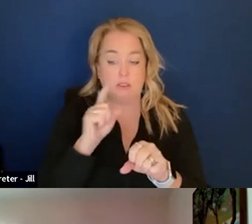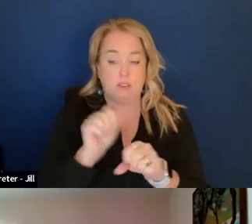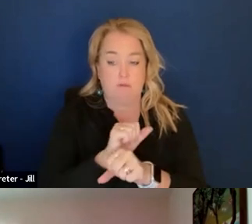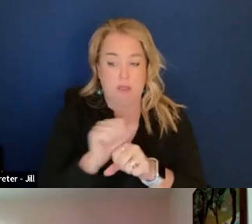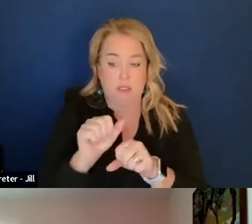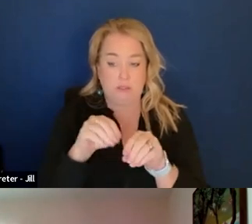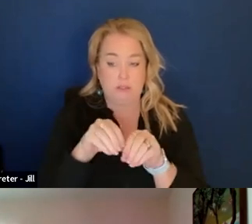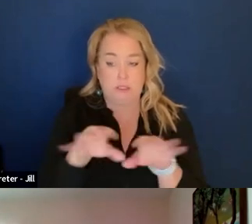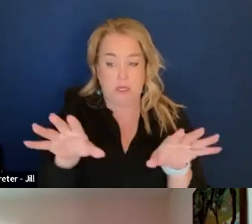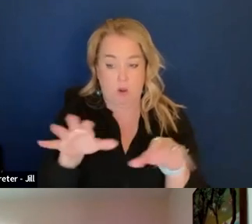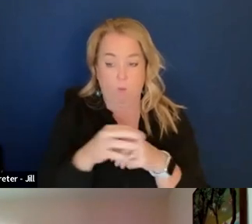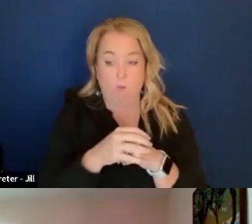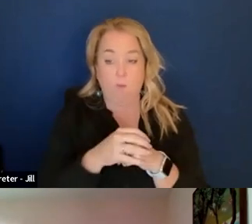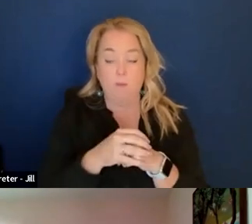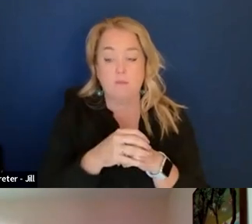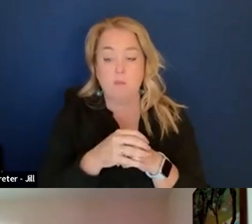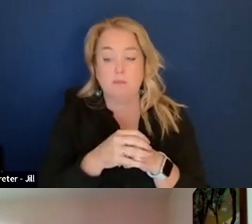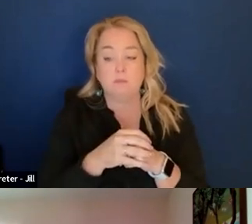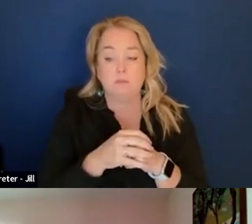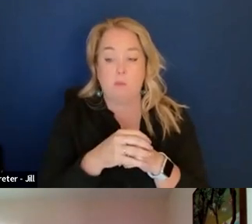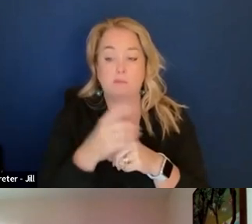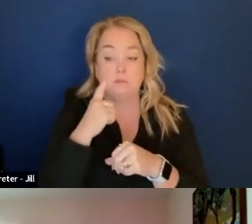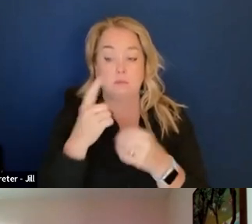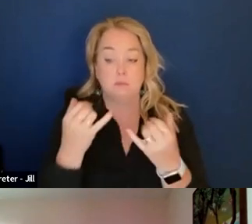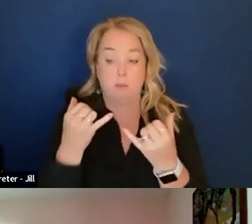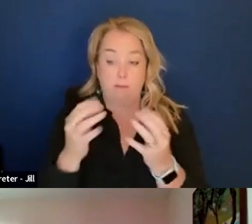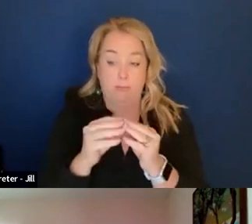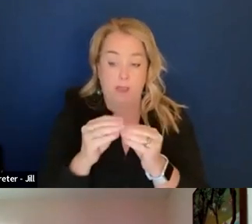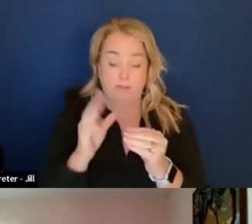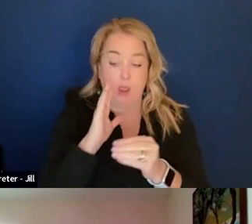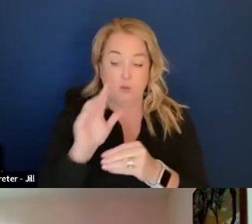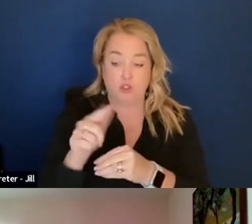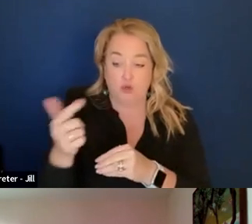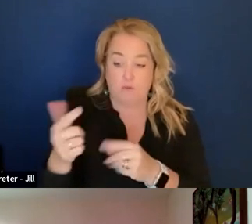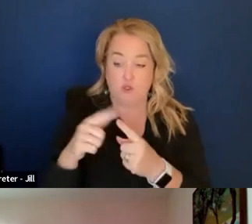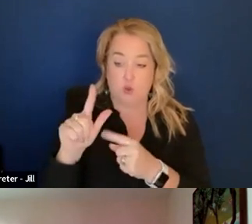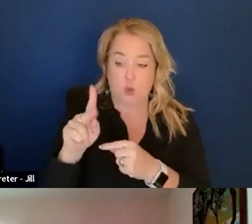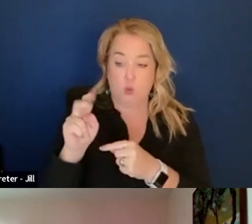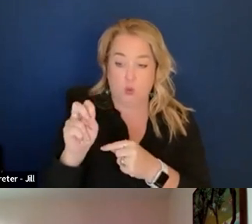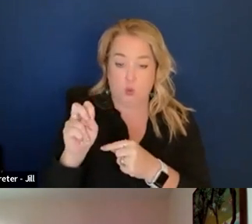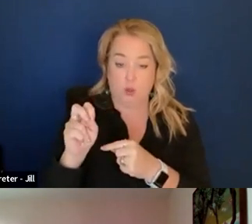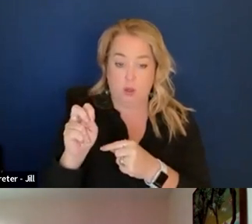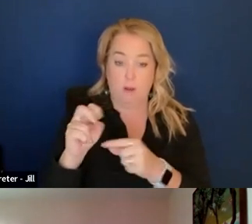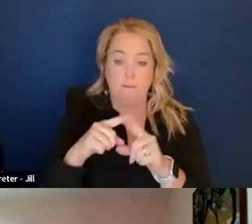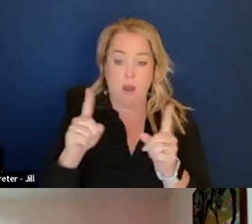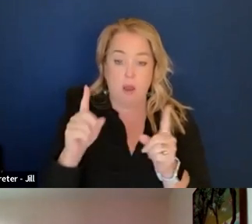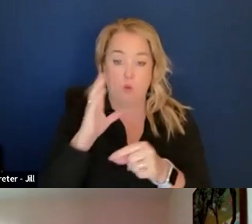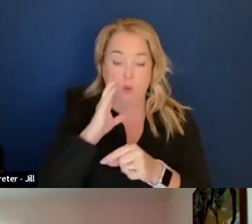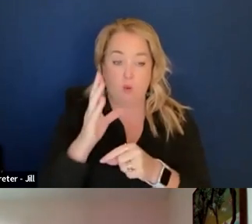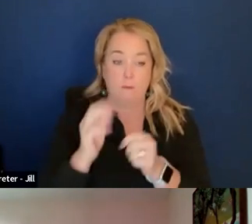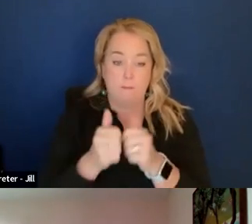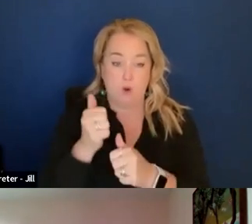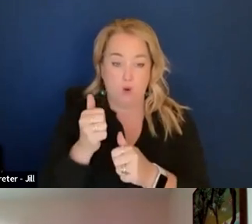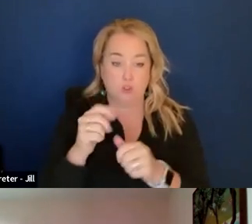out a flag on that. For today's meeting, I'm gonna turn it over to Luke pretty quickly here, but we're going to be mostly